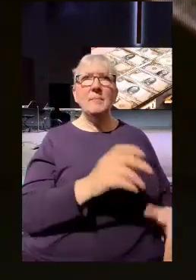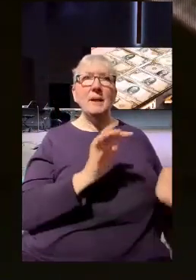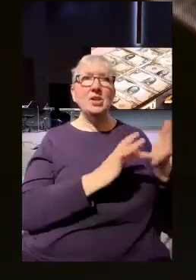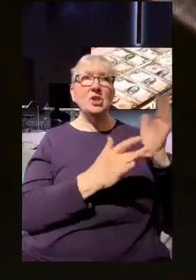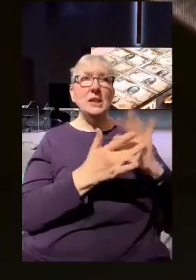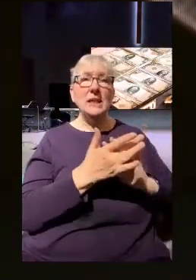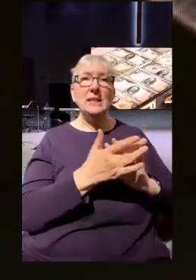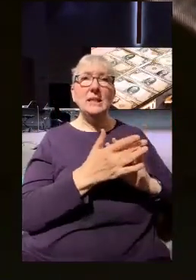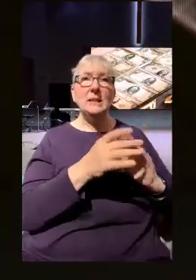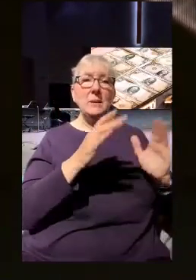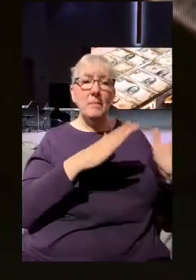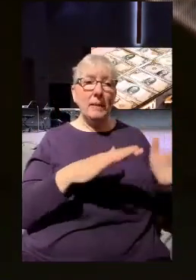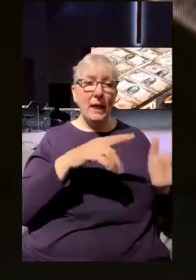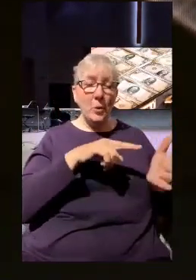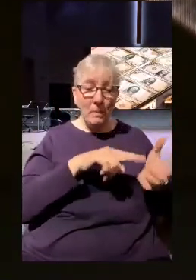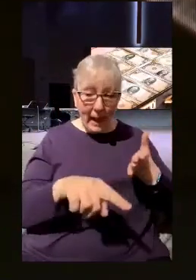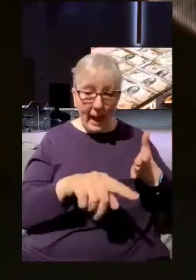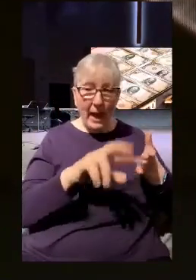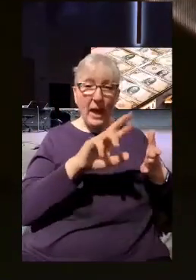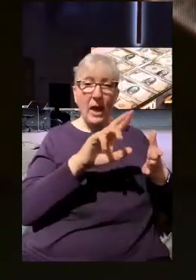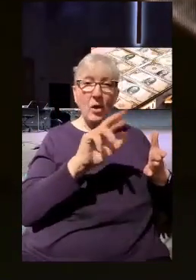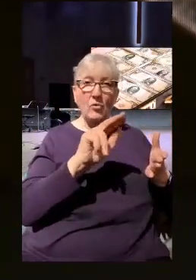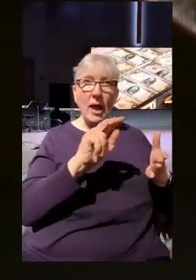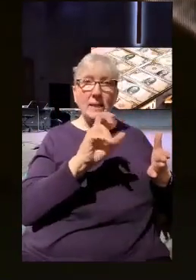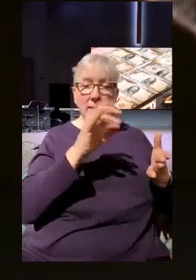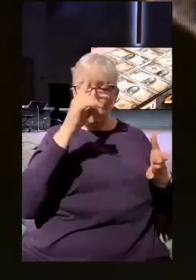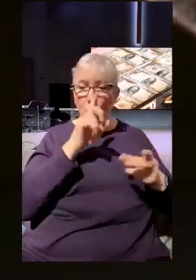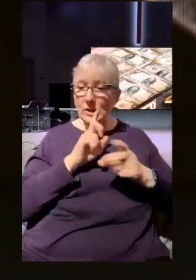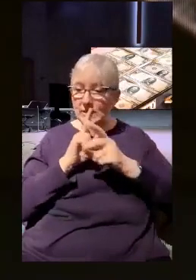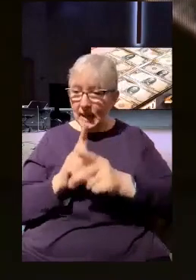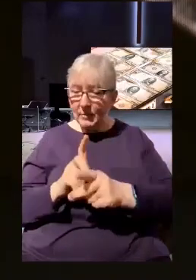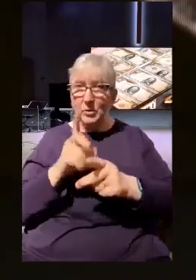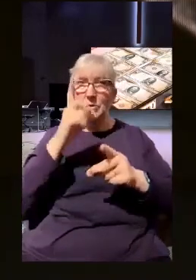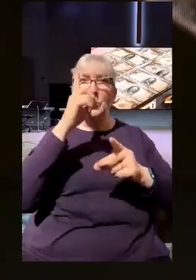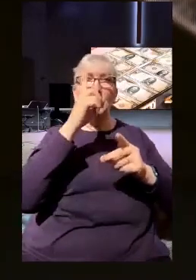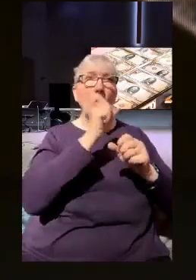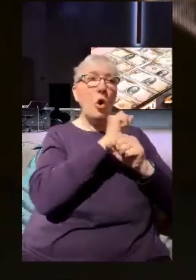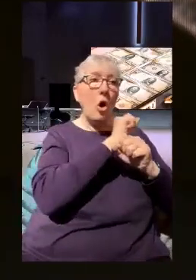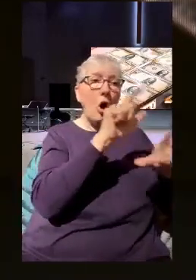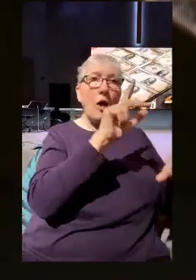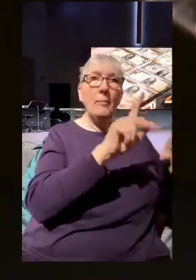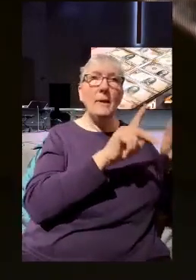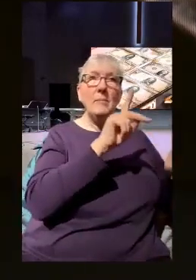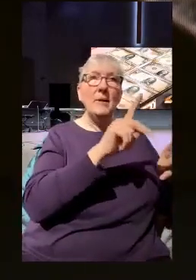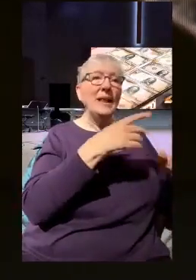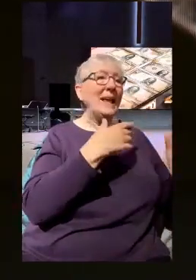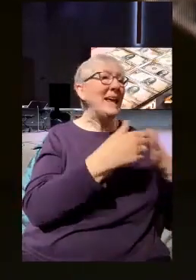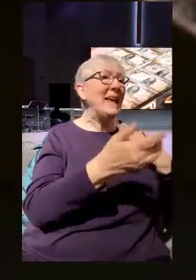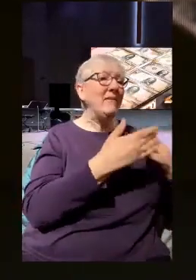ransom for the disciples, for all of humanity, even the least among us.